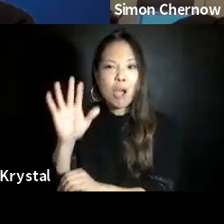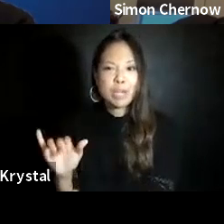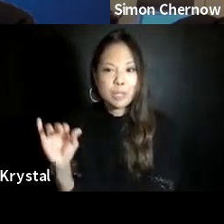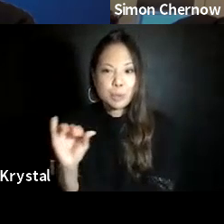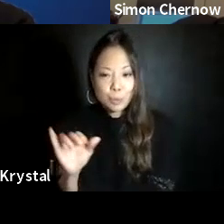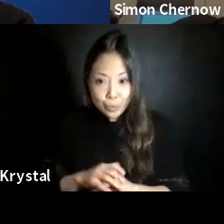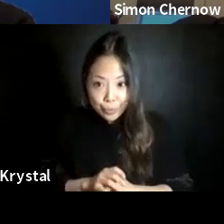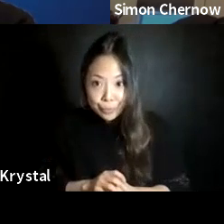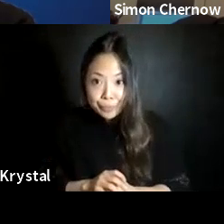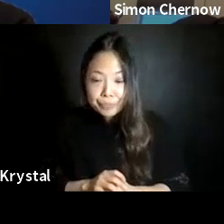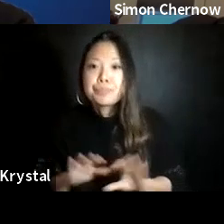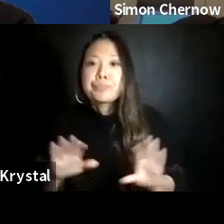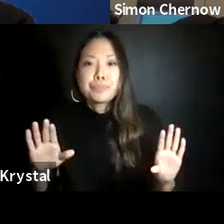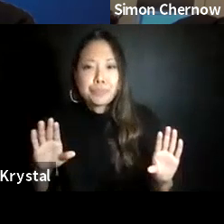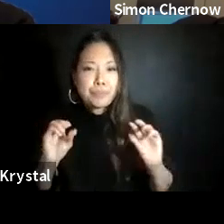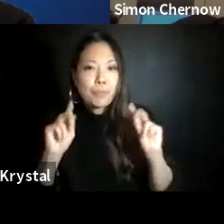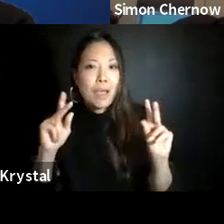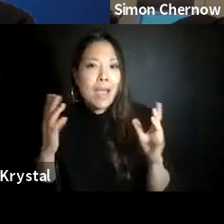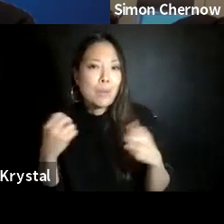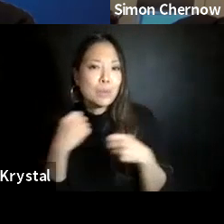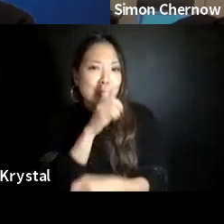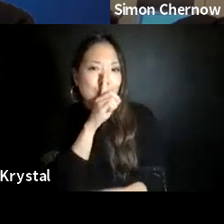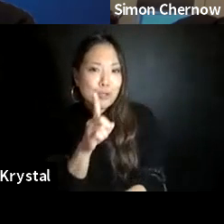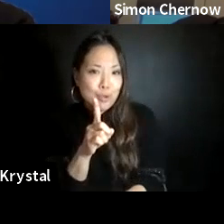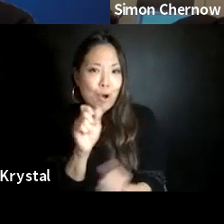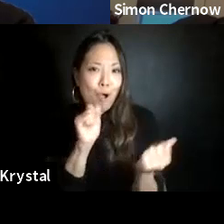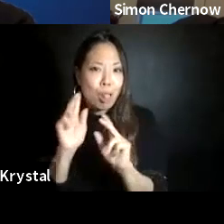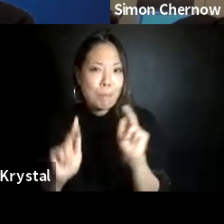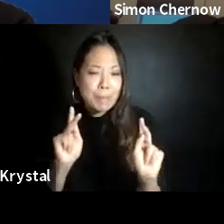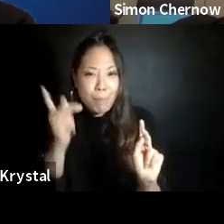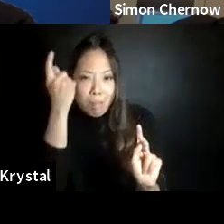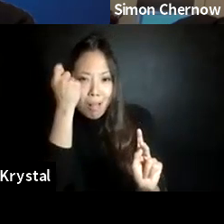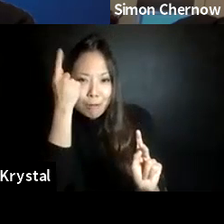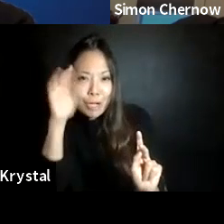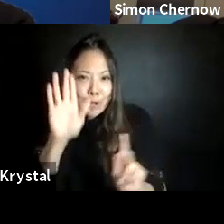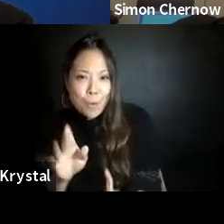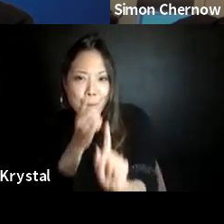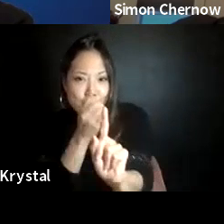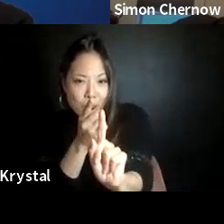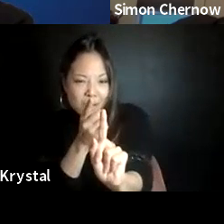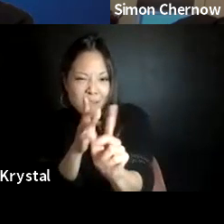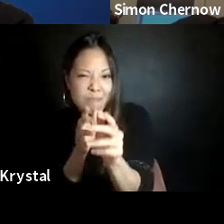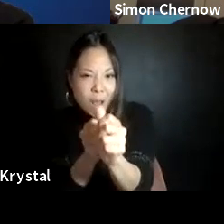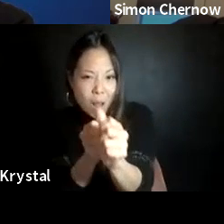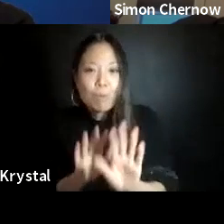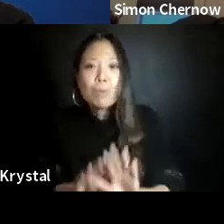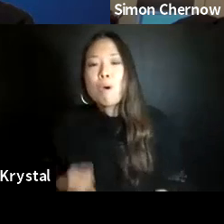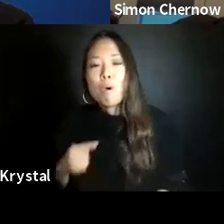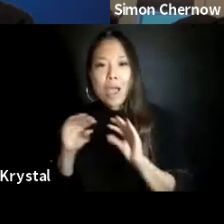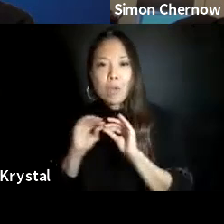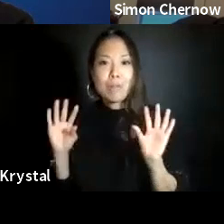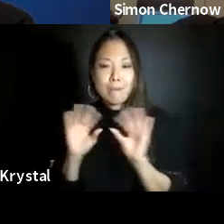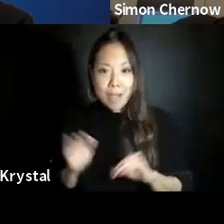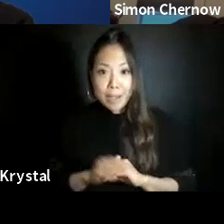that everyone's following so that we understand kind of what the I know recommendation. how I can clarify. Okay. So in every grouping, so let's say